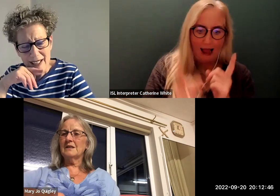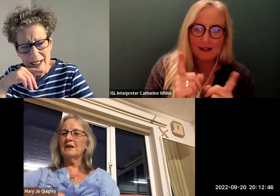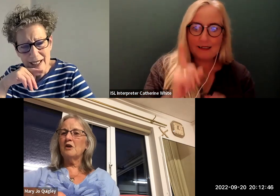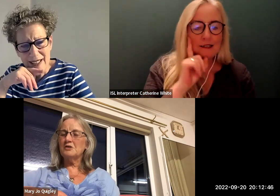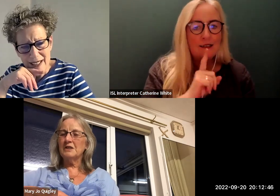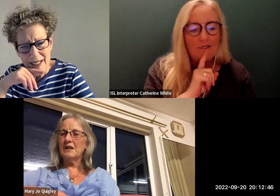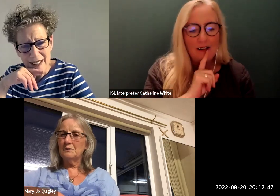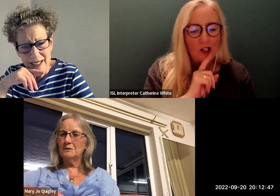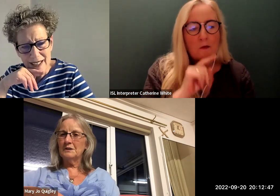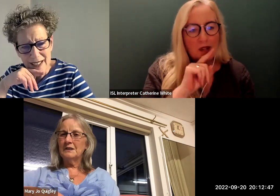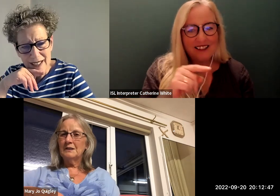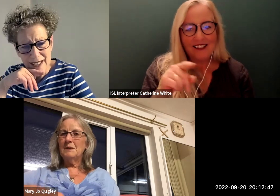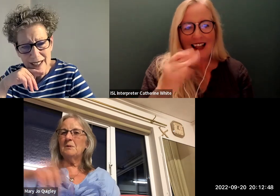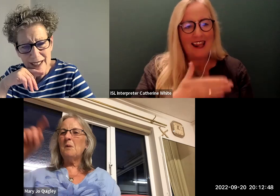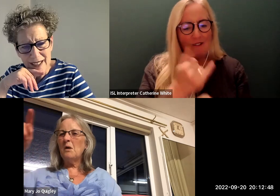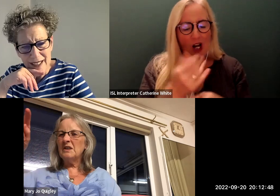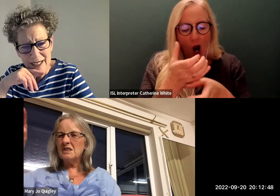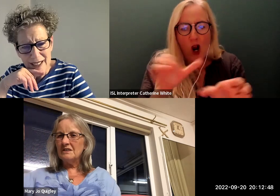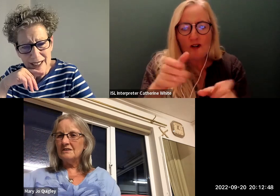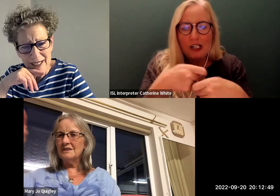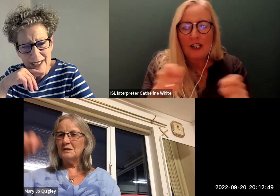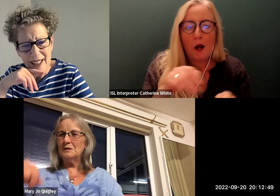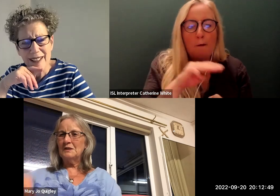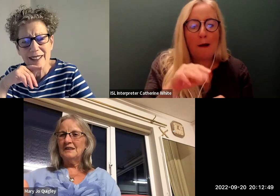Because in a country town, people point,